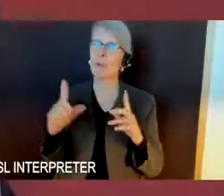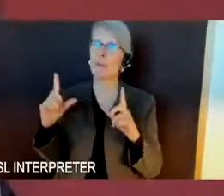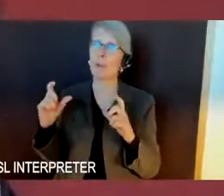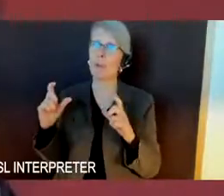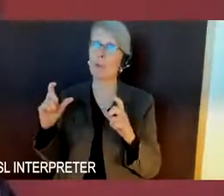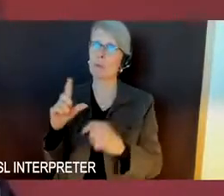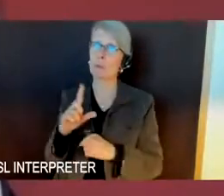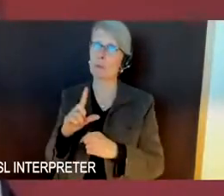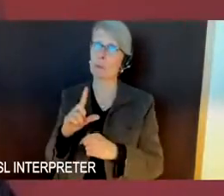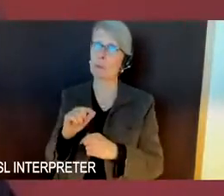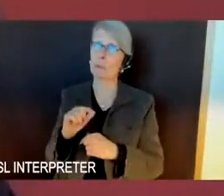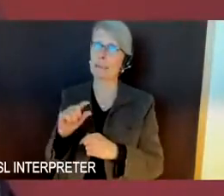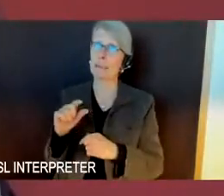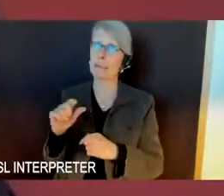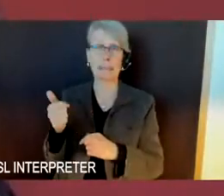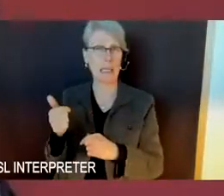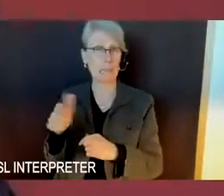know,